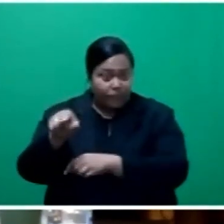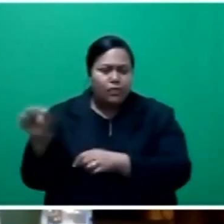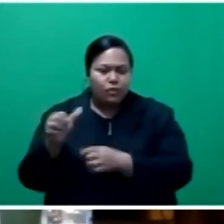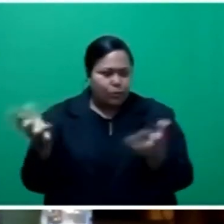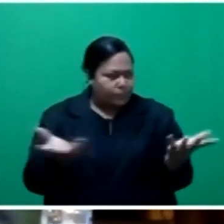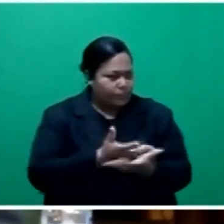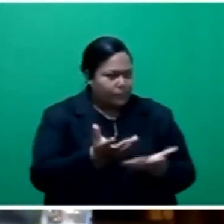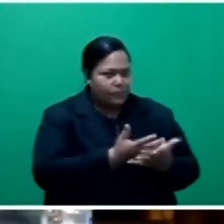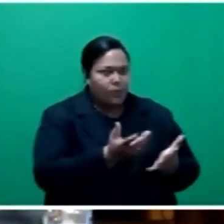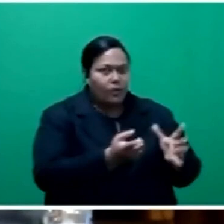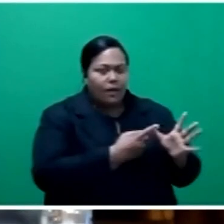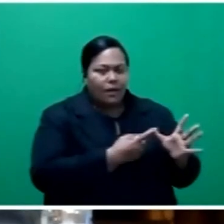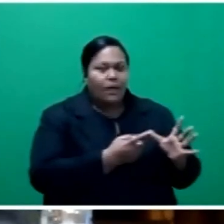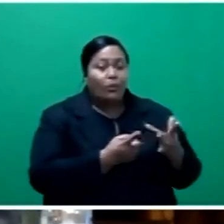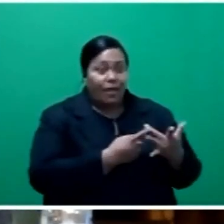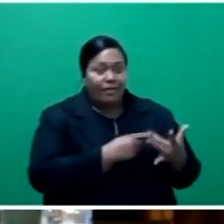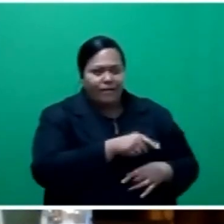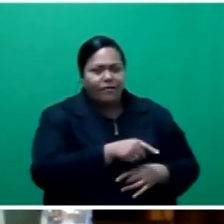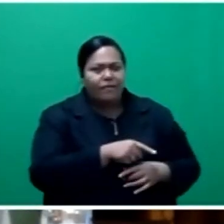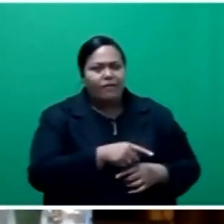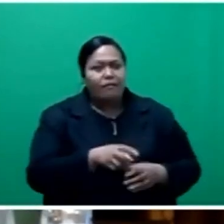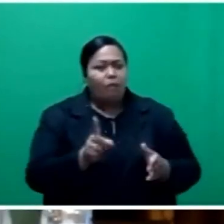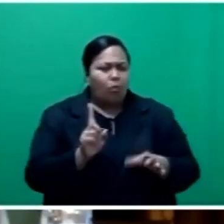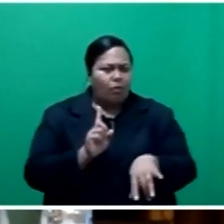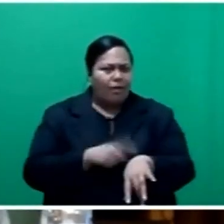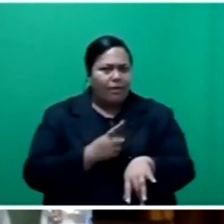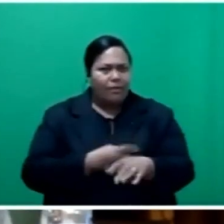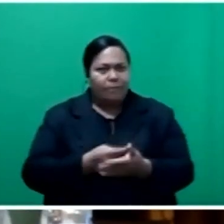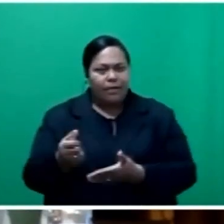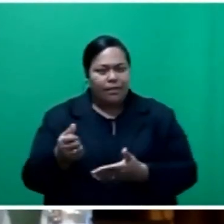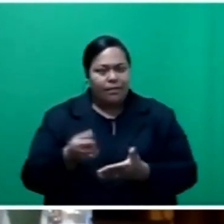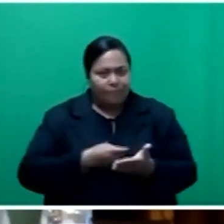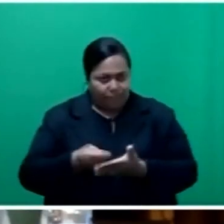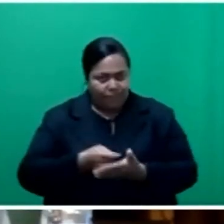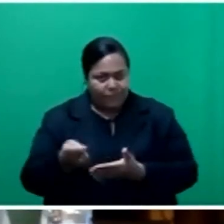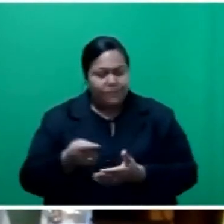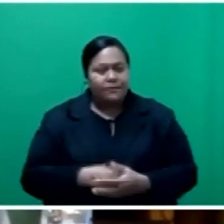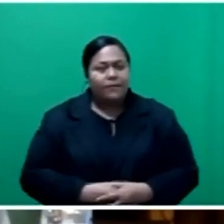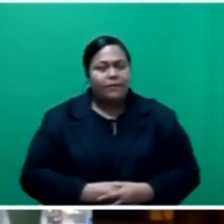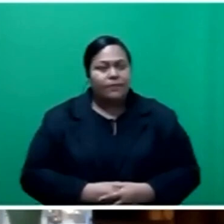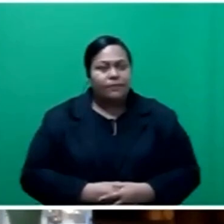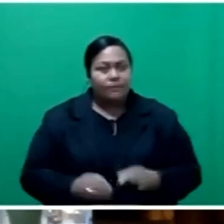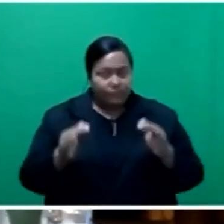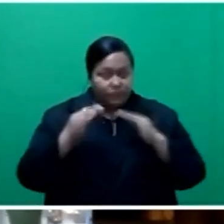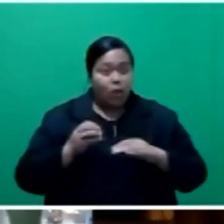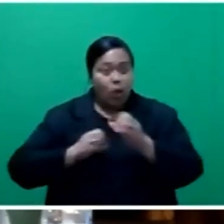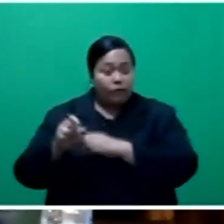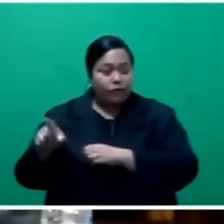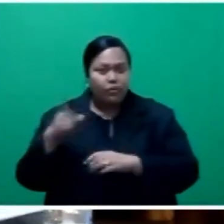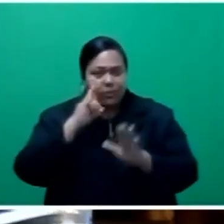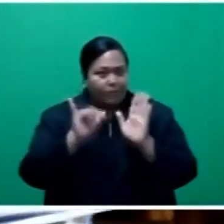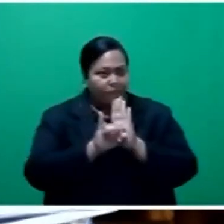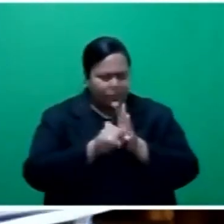of payments of outstanding audit arrears, especially municipal councils. The Office of Auditor General needs to specifically identify strategies and work to improve